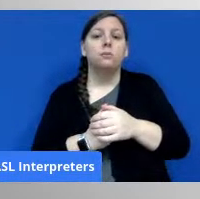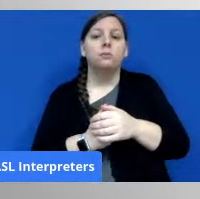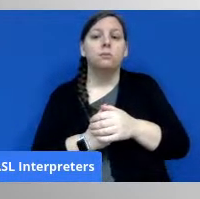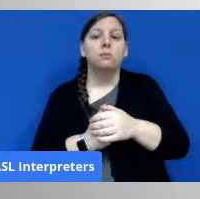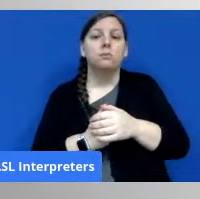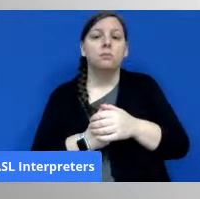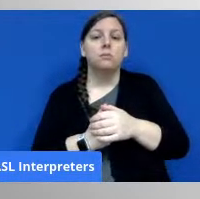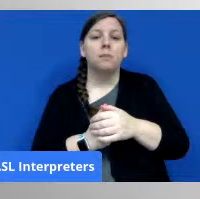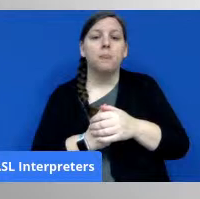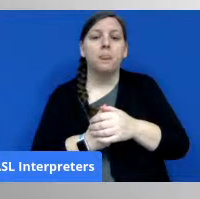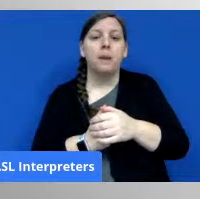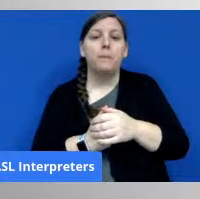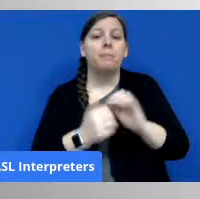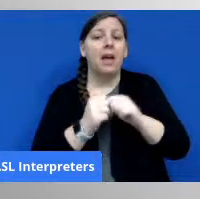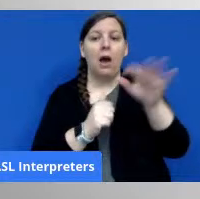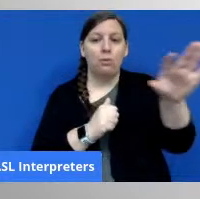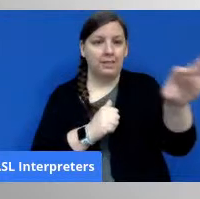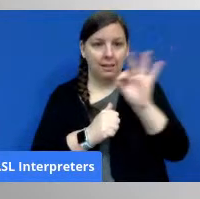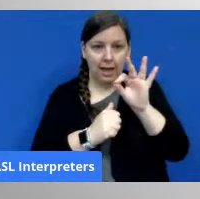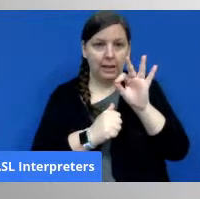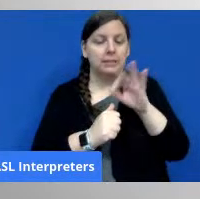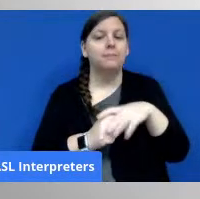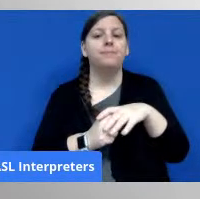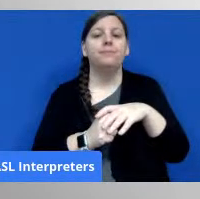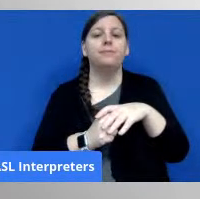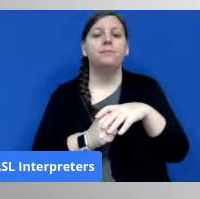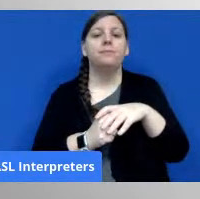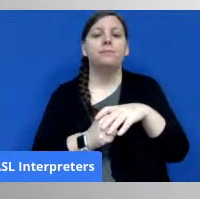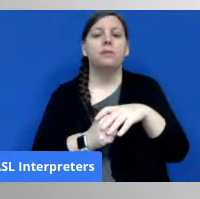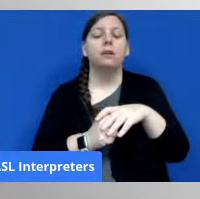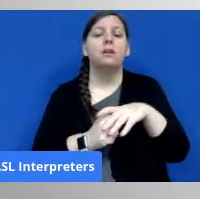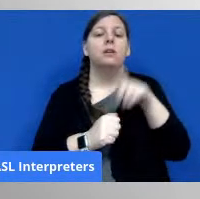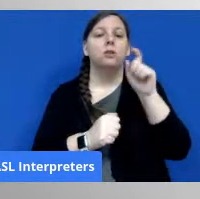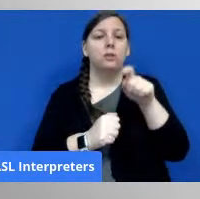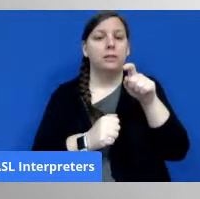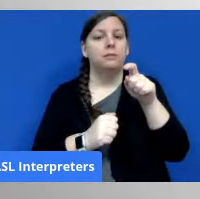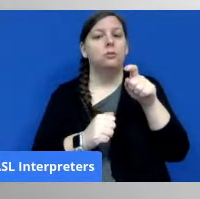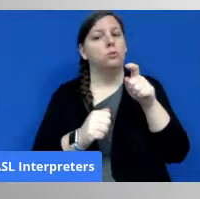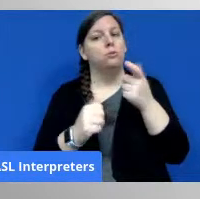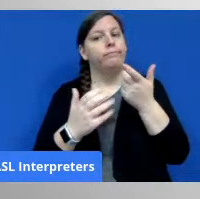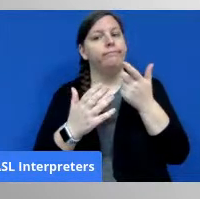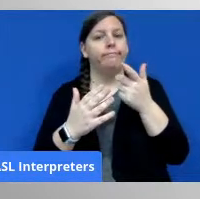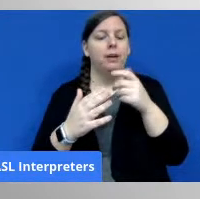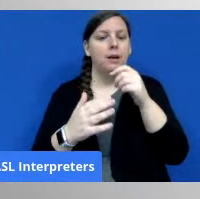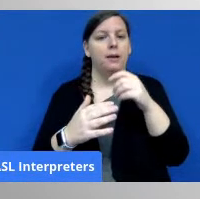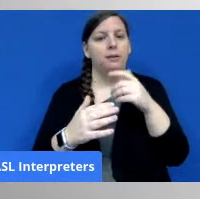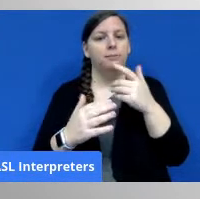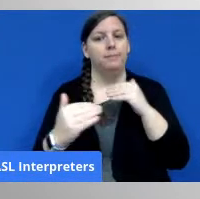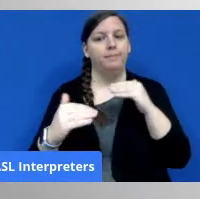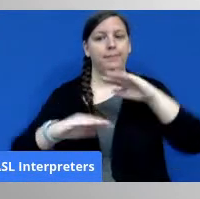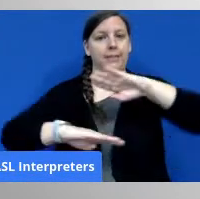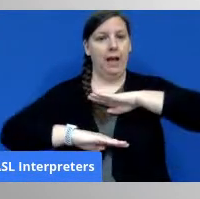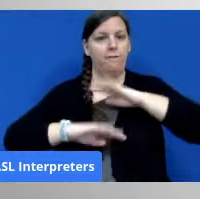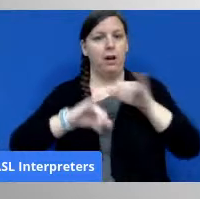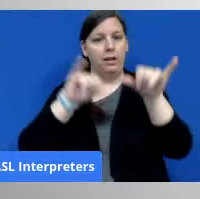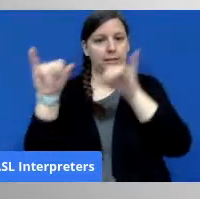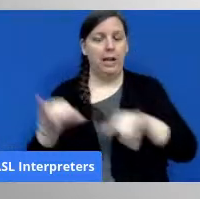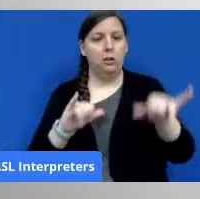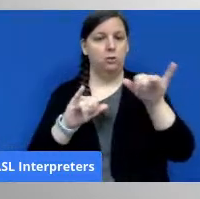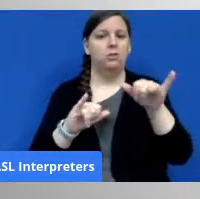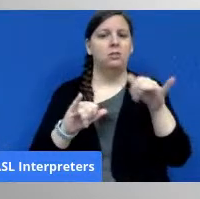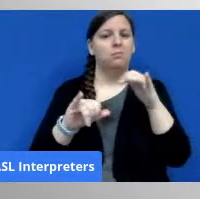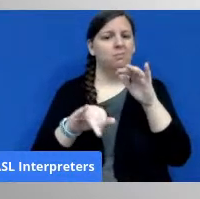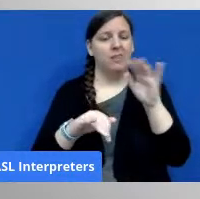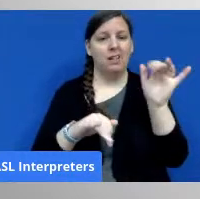limited to meeting standards, working below grade level, and retention. Some data from,